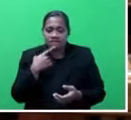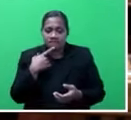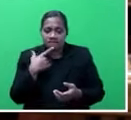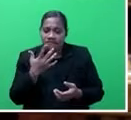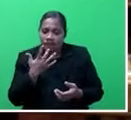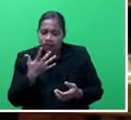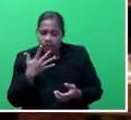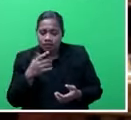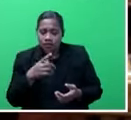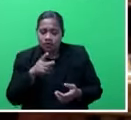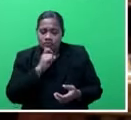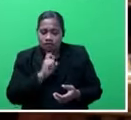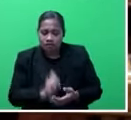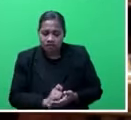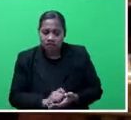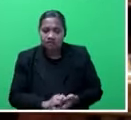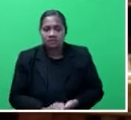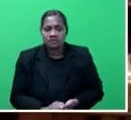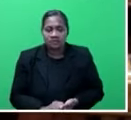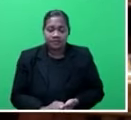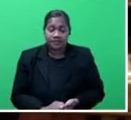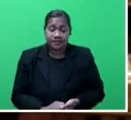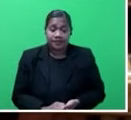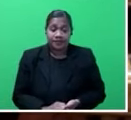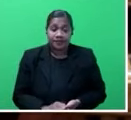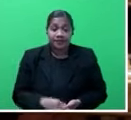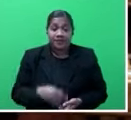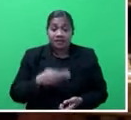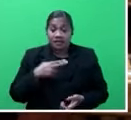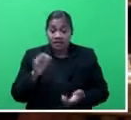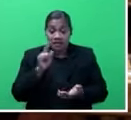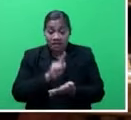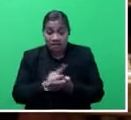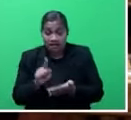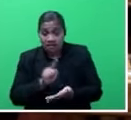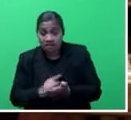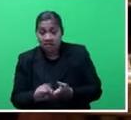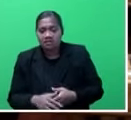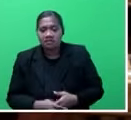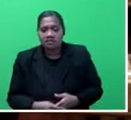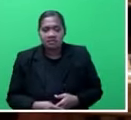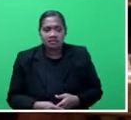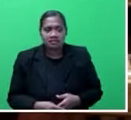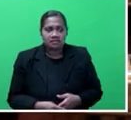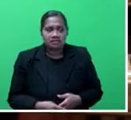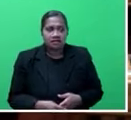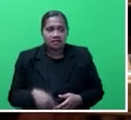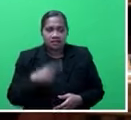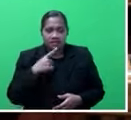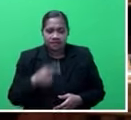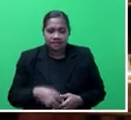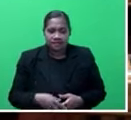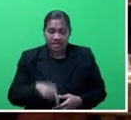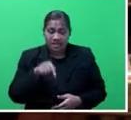unquote. Then, later on, he said this: this